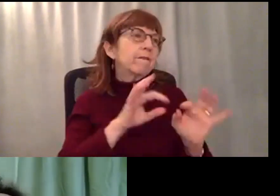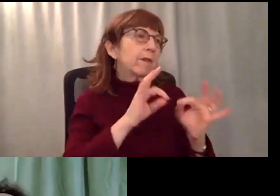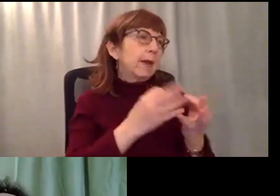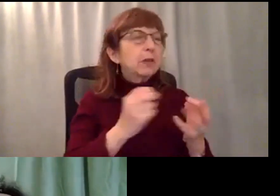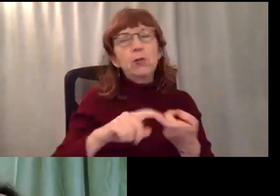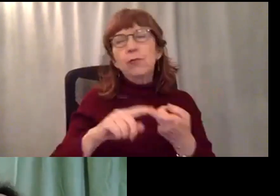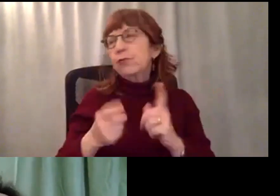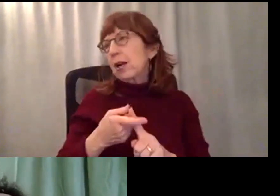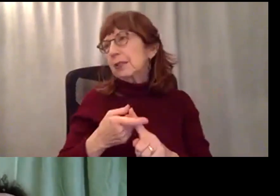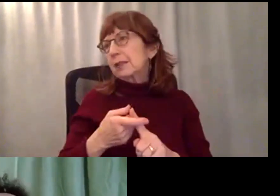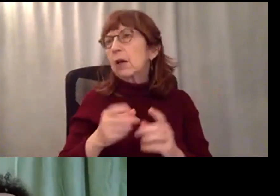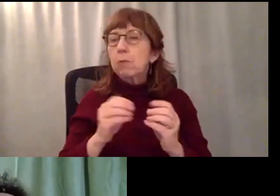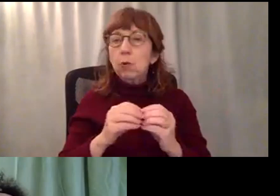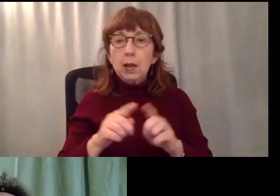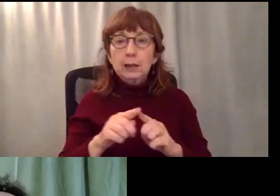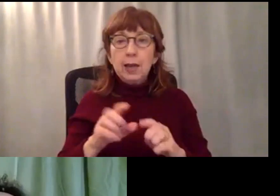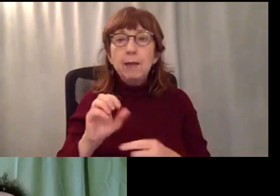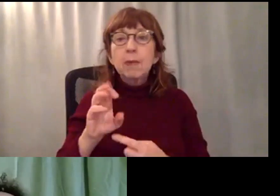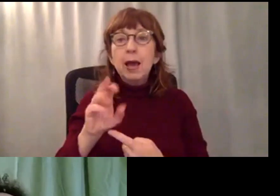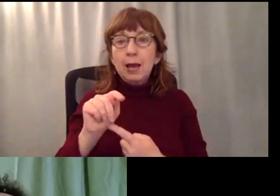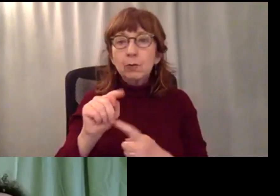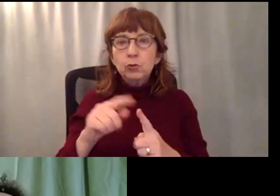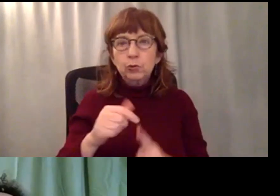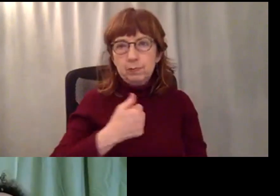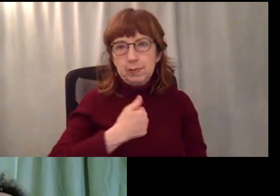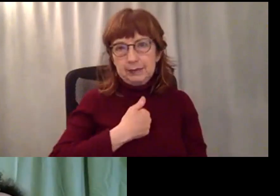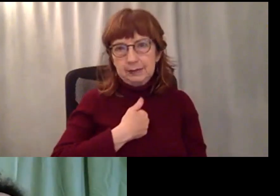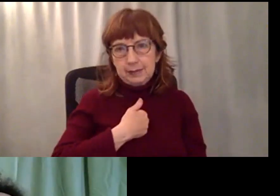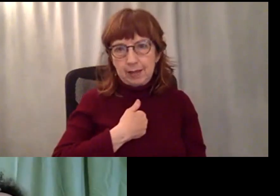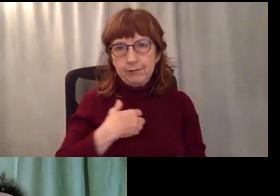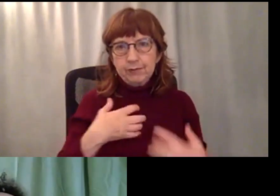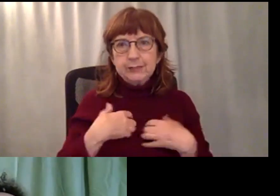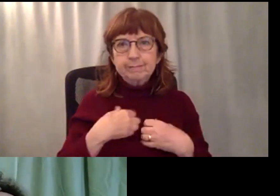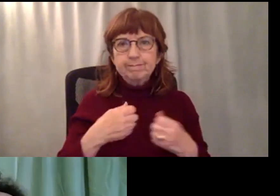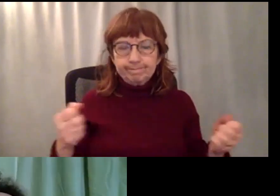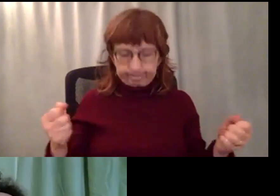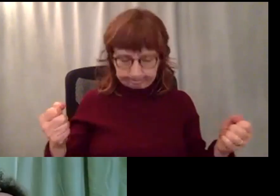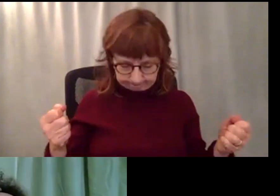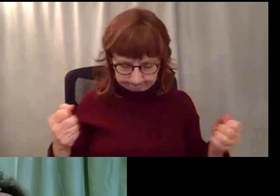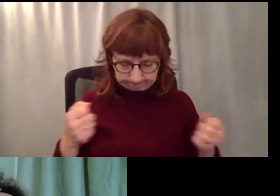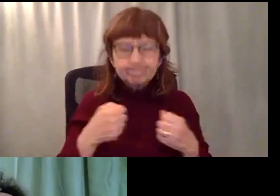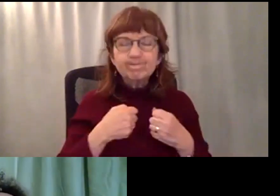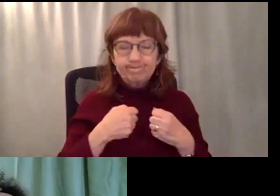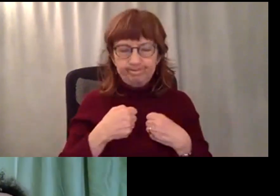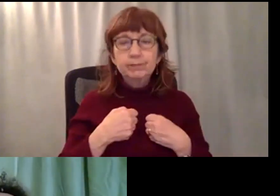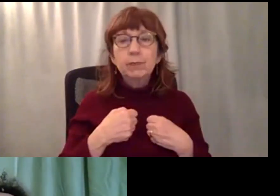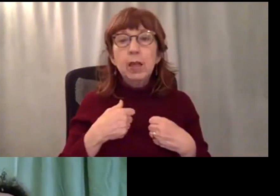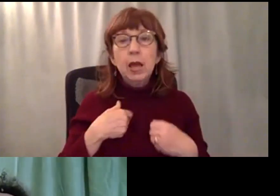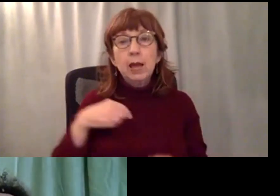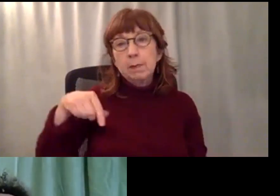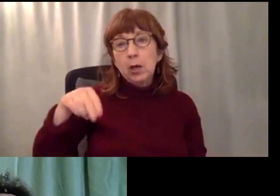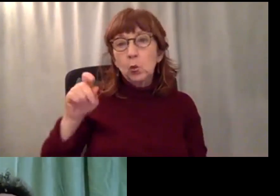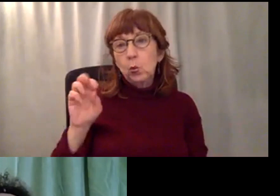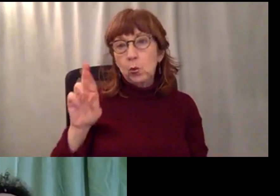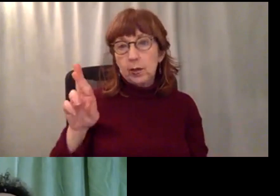whatever. It's more like I'm out to myself, I think, or like I am queer in my